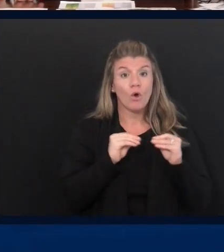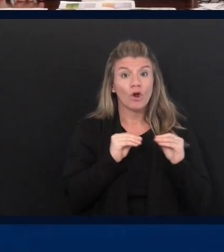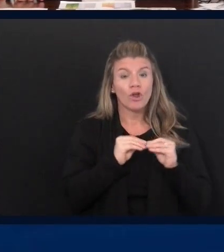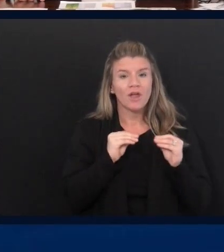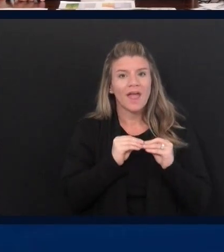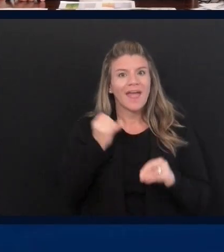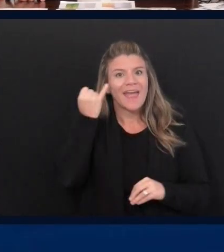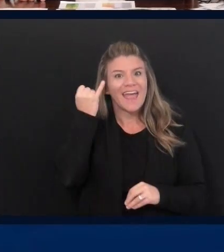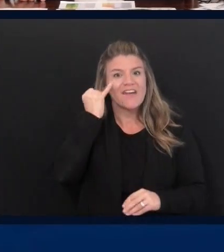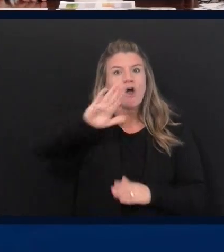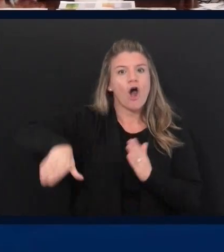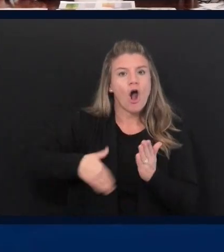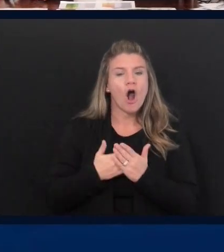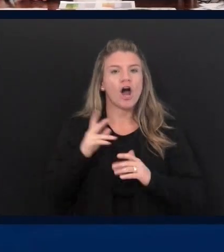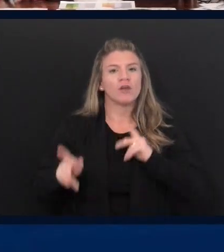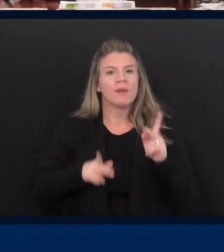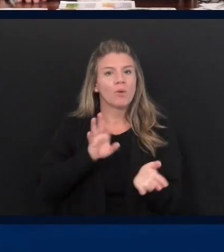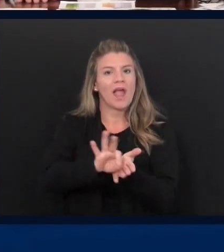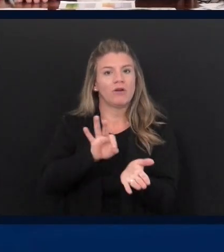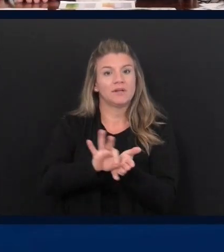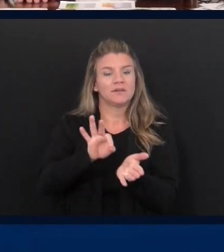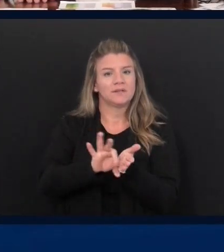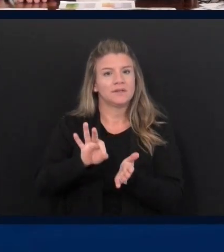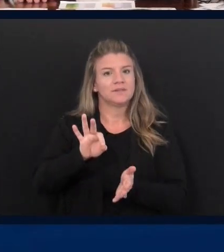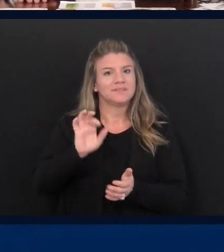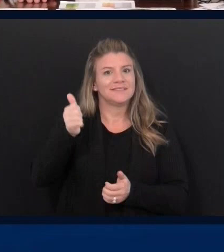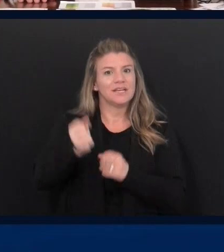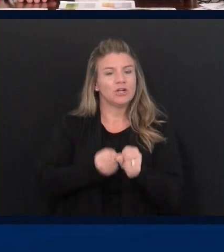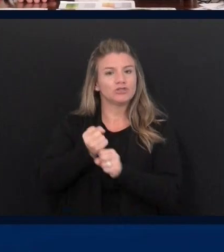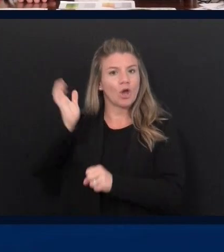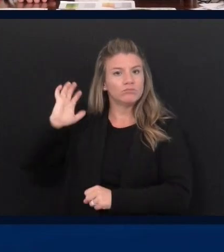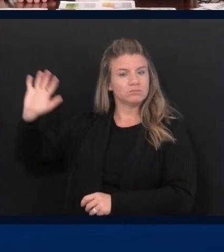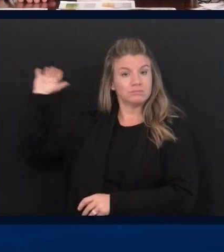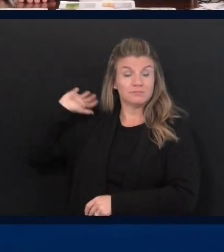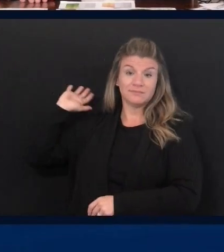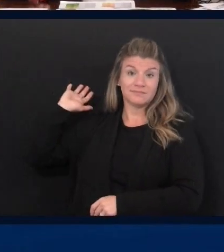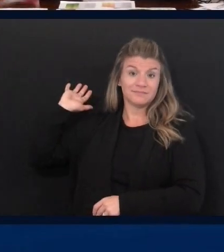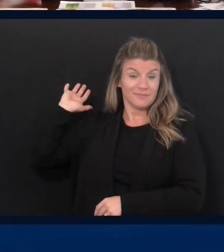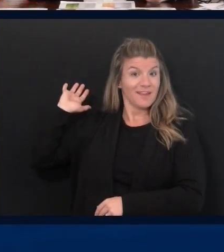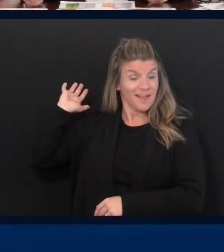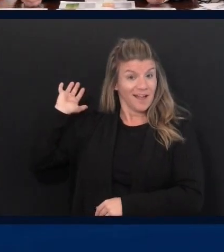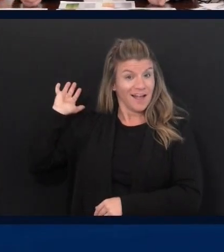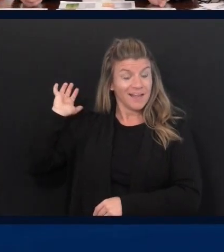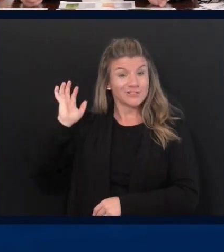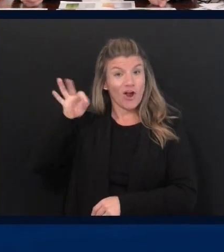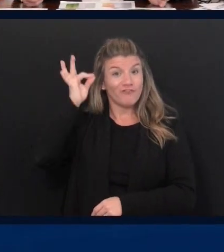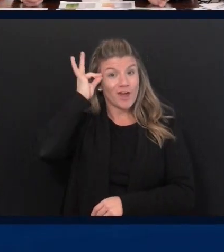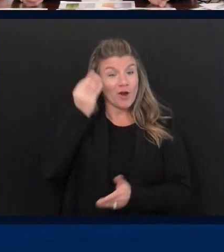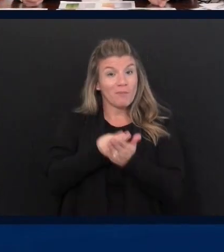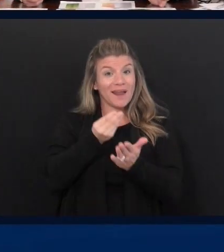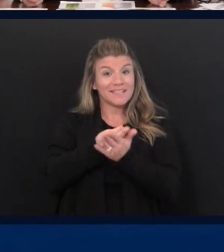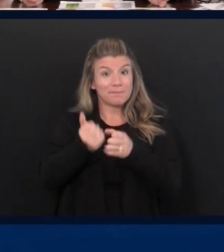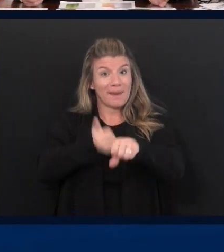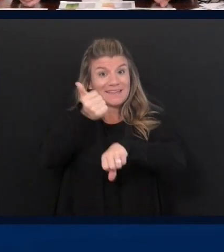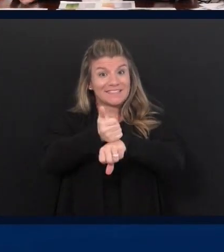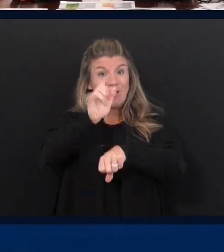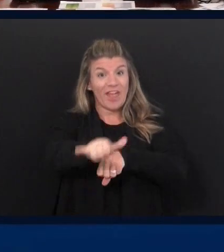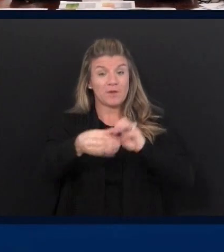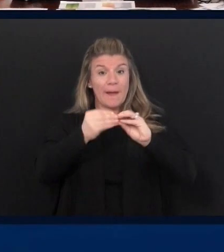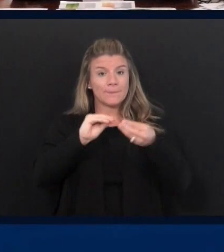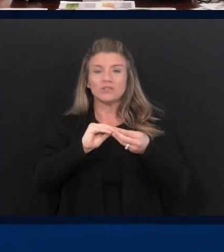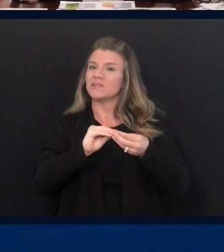if we had been counted better 10 years ago, So the net of the whole thing is